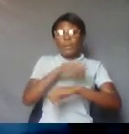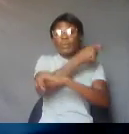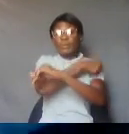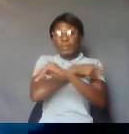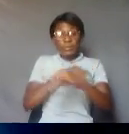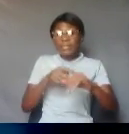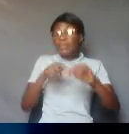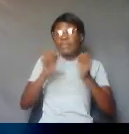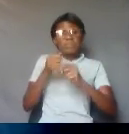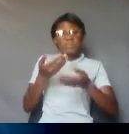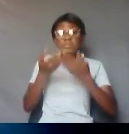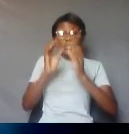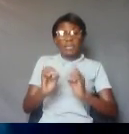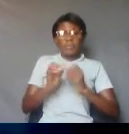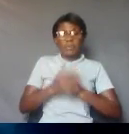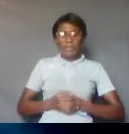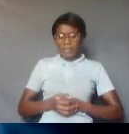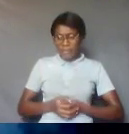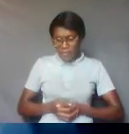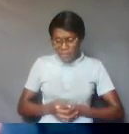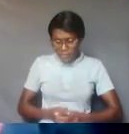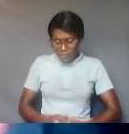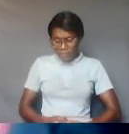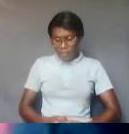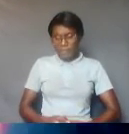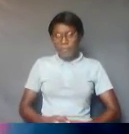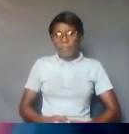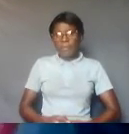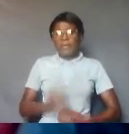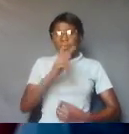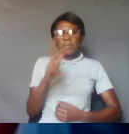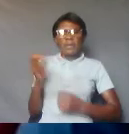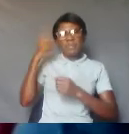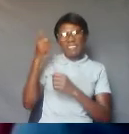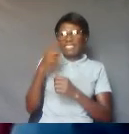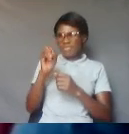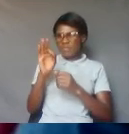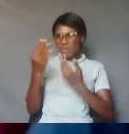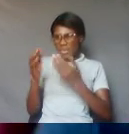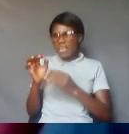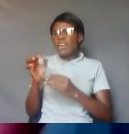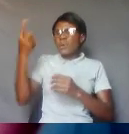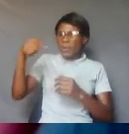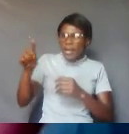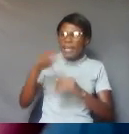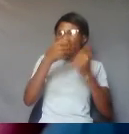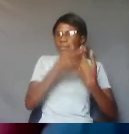corrected. So this is where we're pushing the conversation and beginning these questions of interrogation.